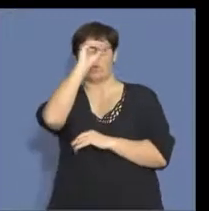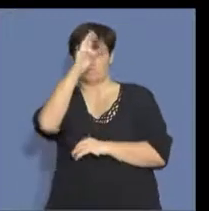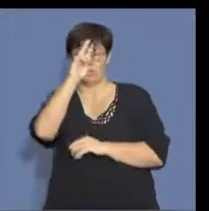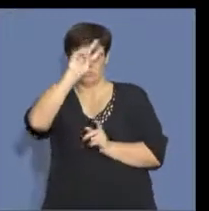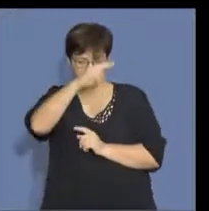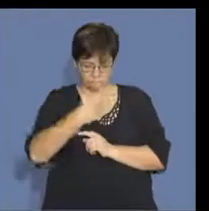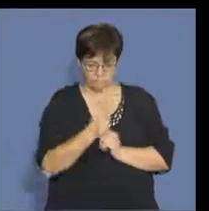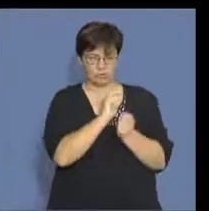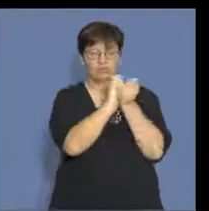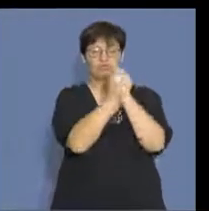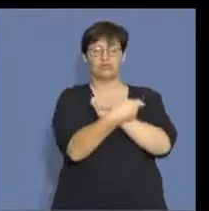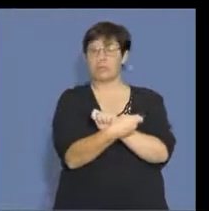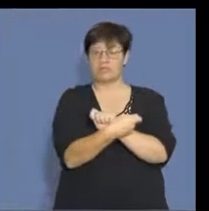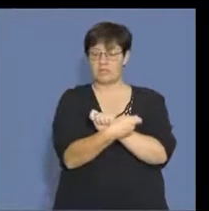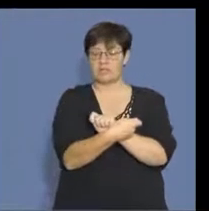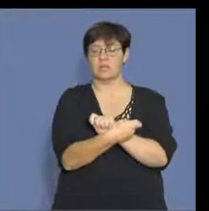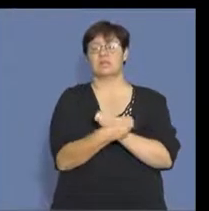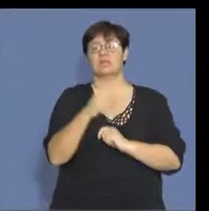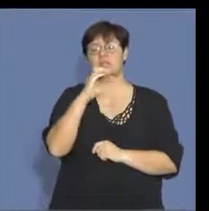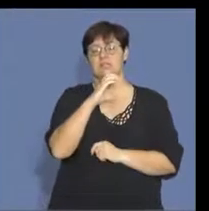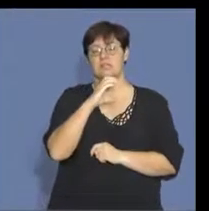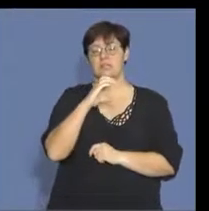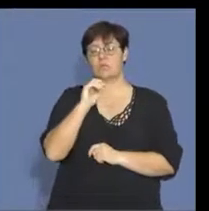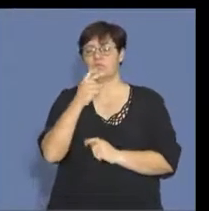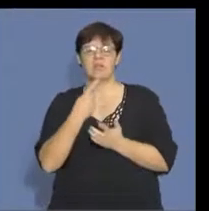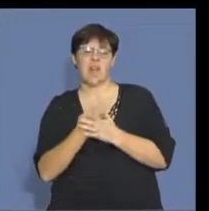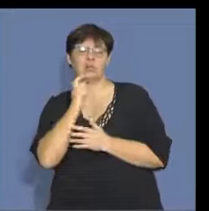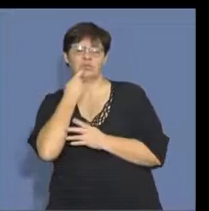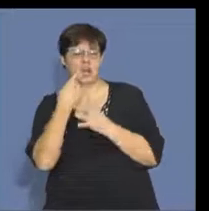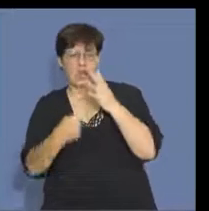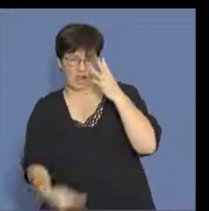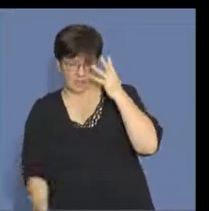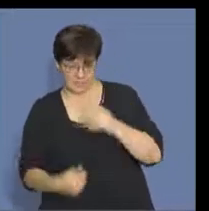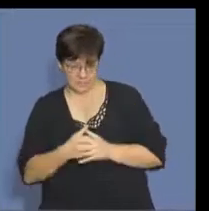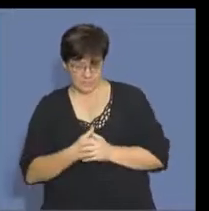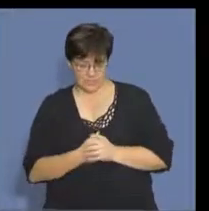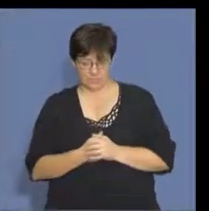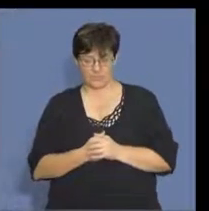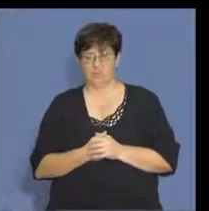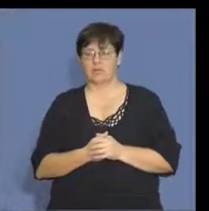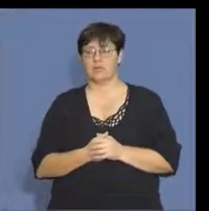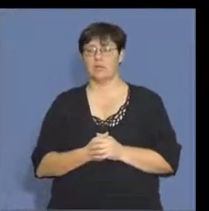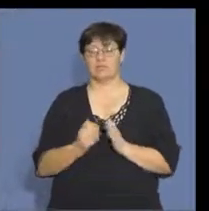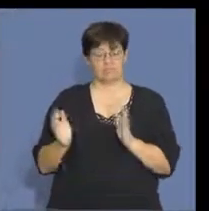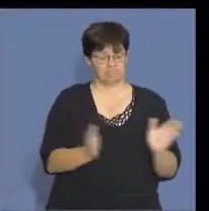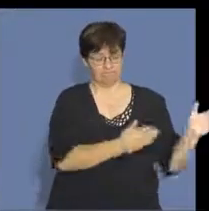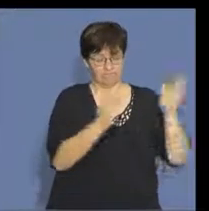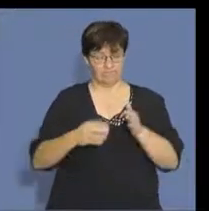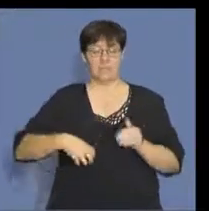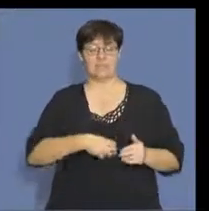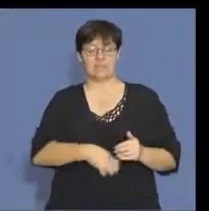and converting that into carbohydrates such as glucose. The next concept is